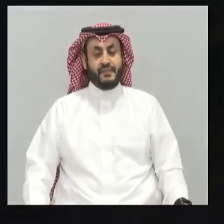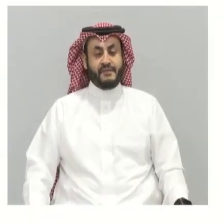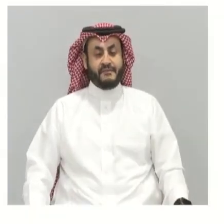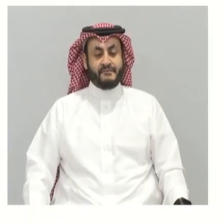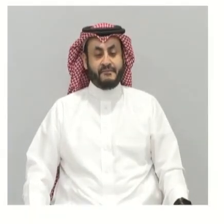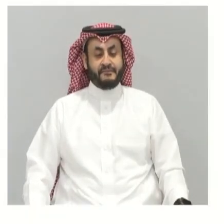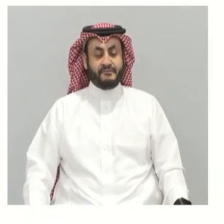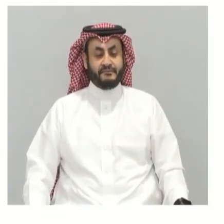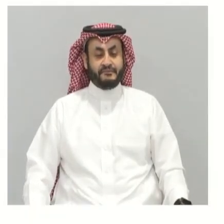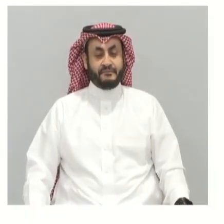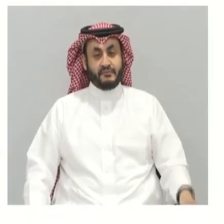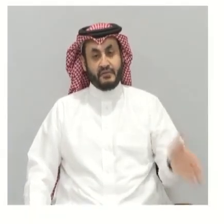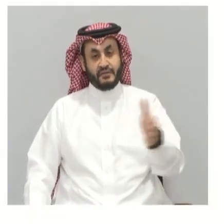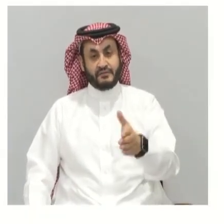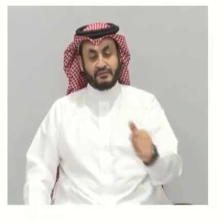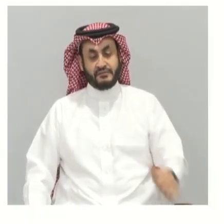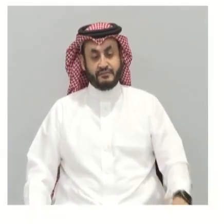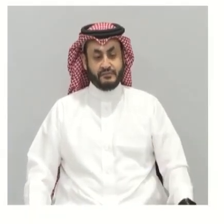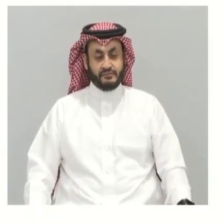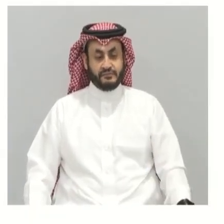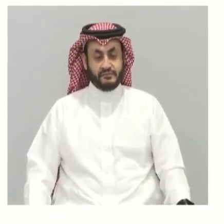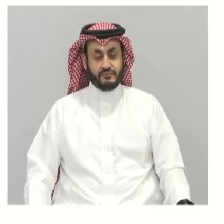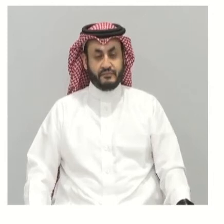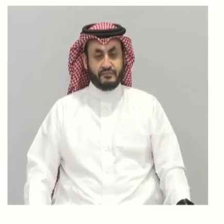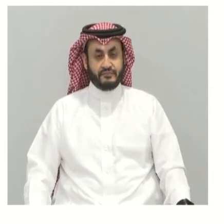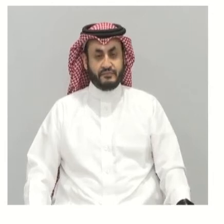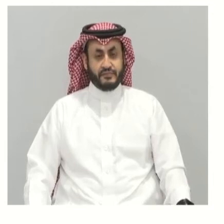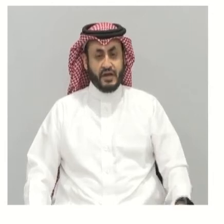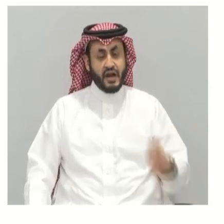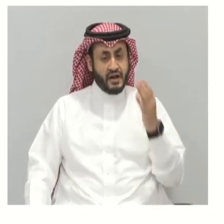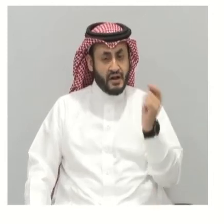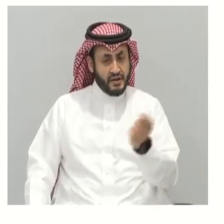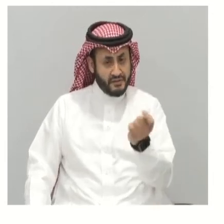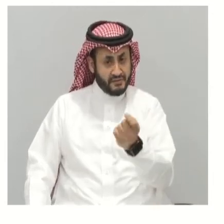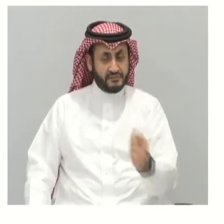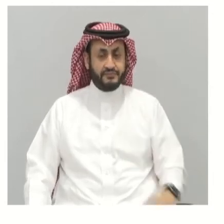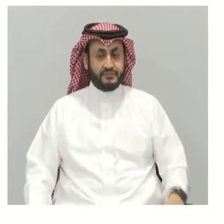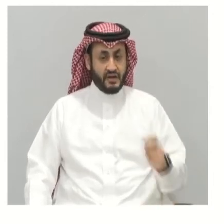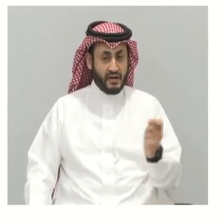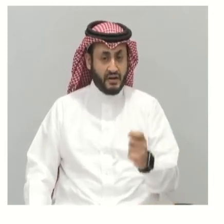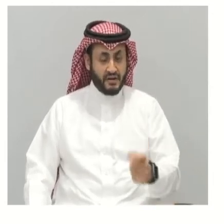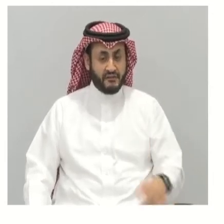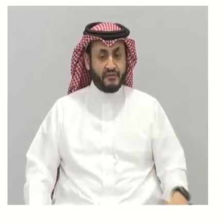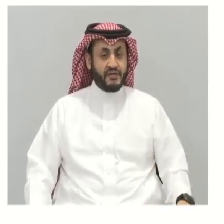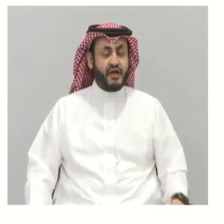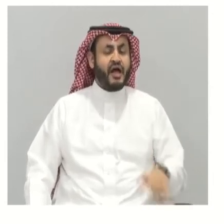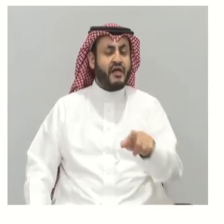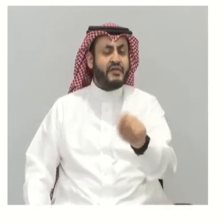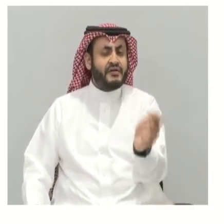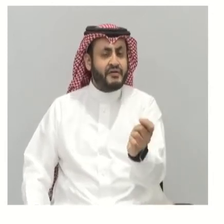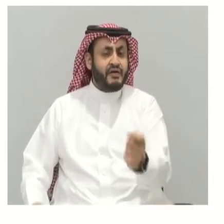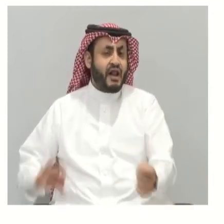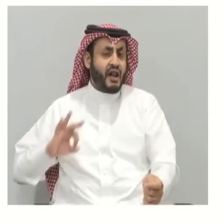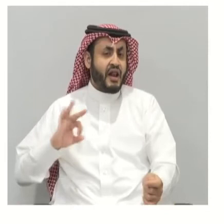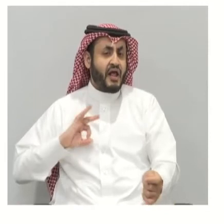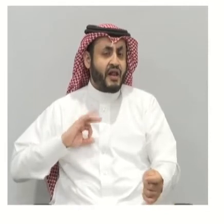thing. Now, let's have a writing activity here. Write about your favorite game. Answer